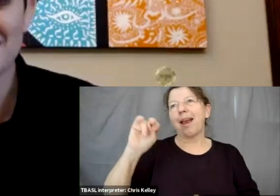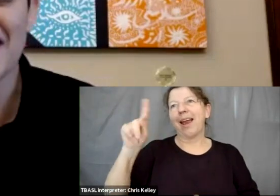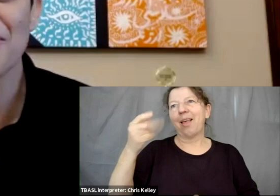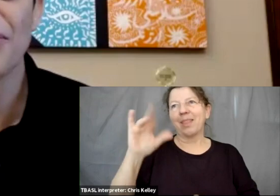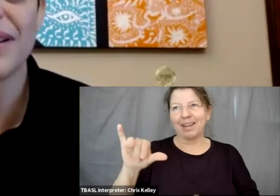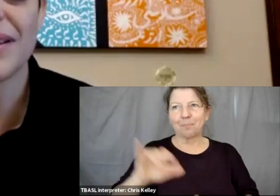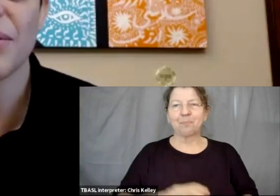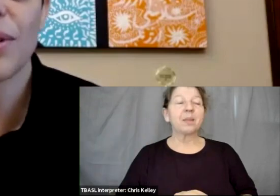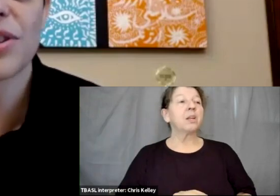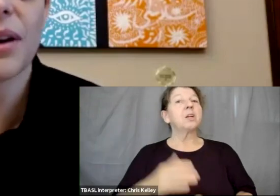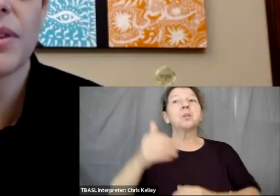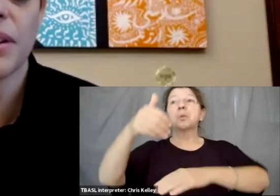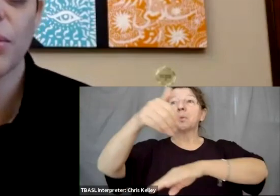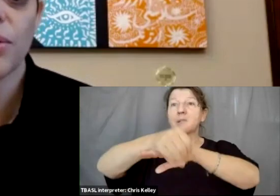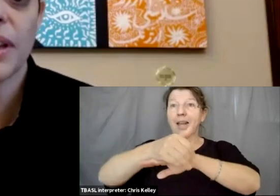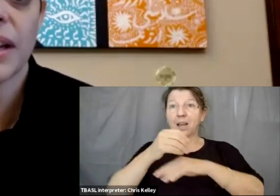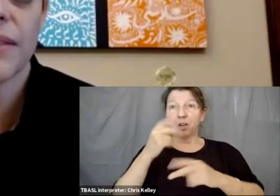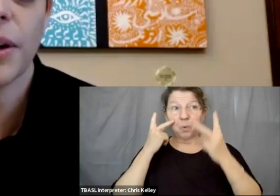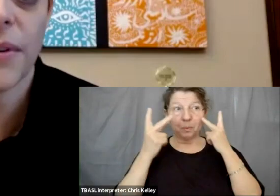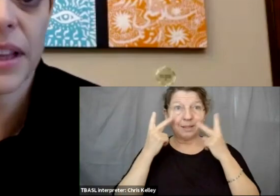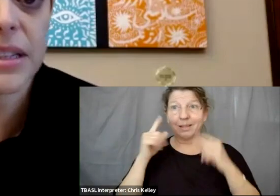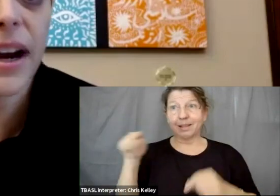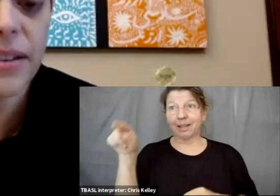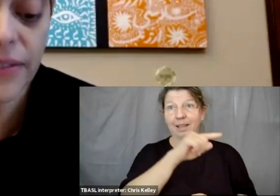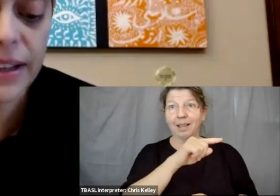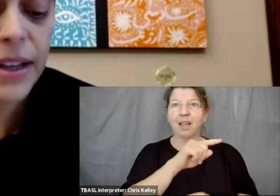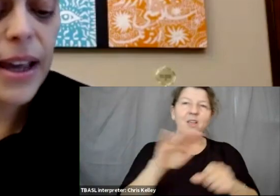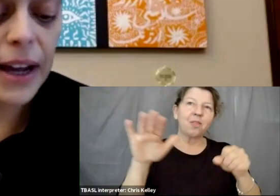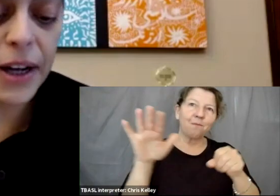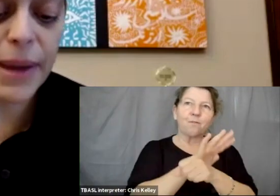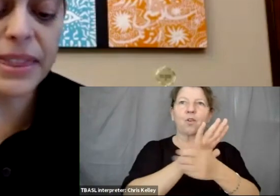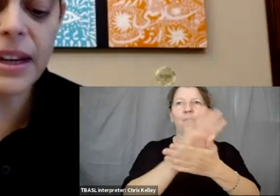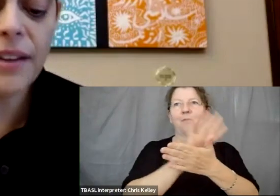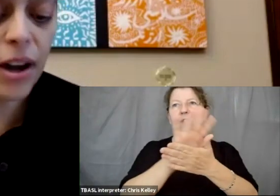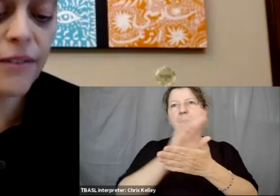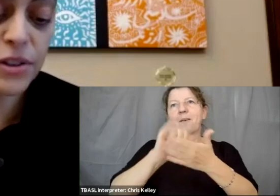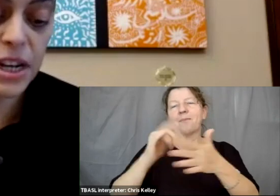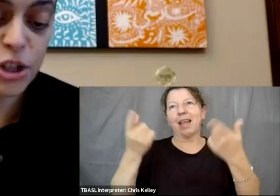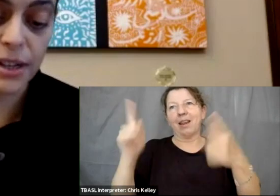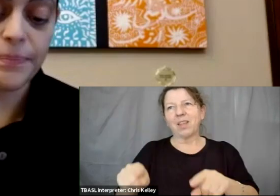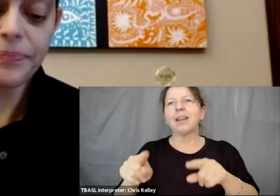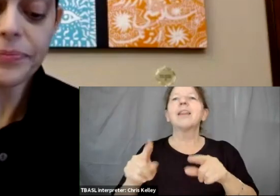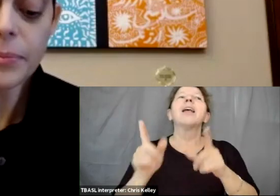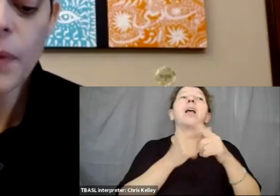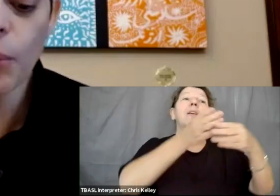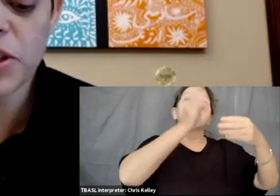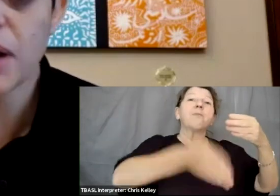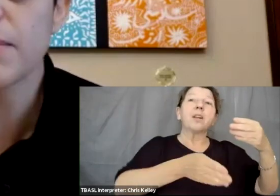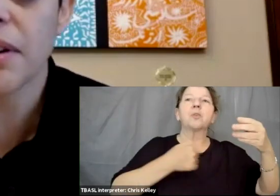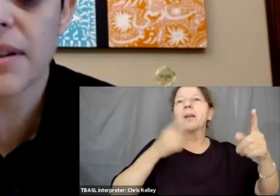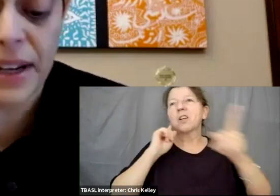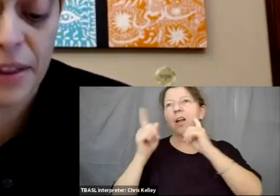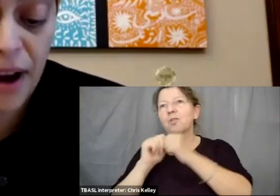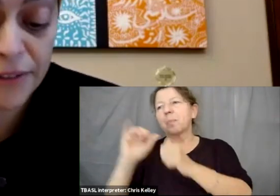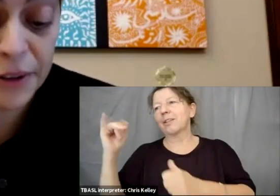So today we're going to share with you the film of the entire event and then have a conversation with